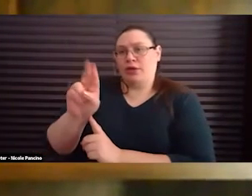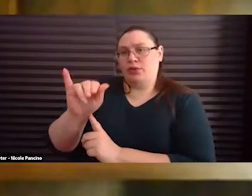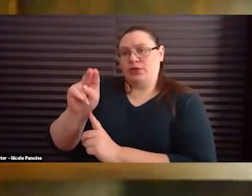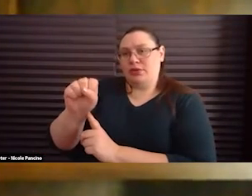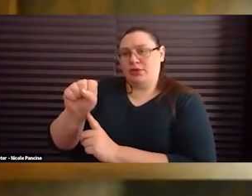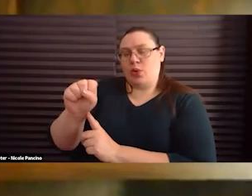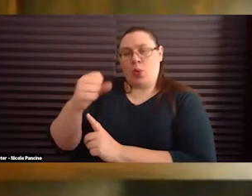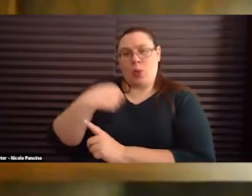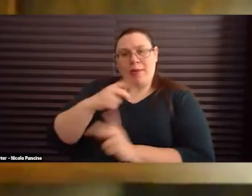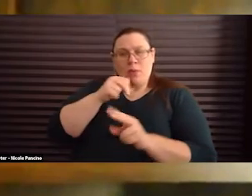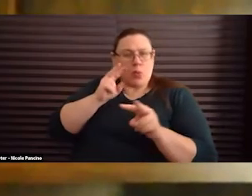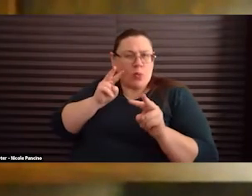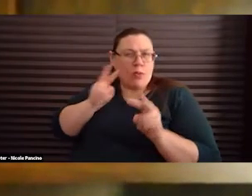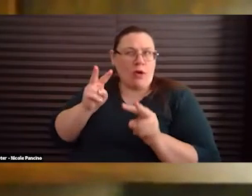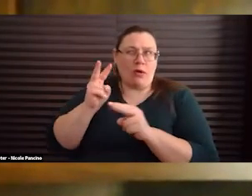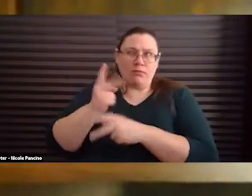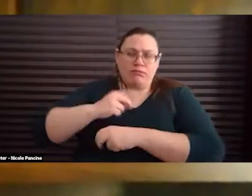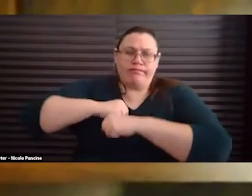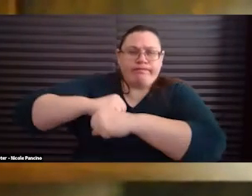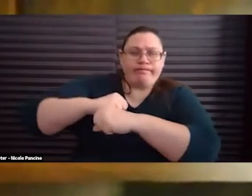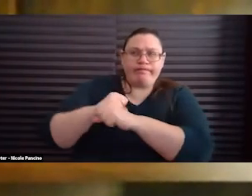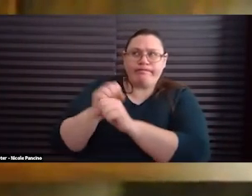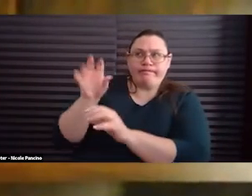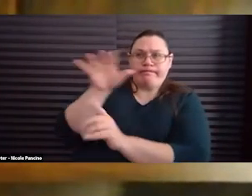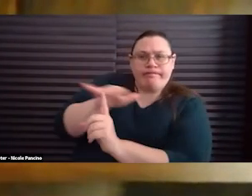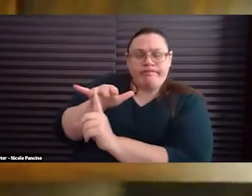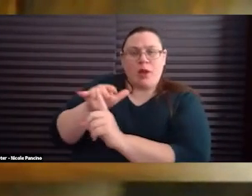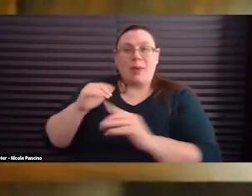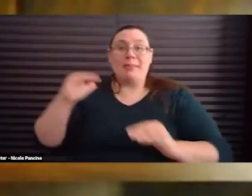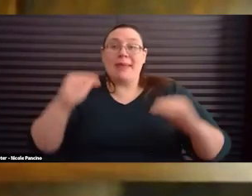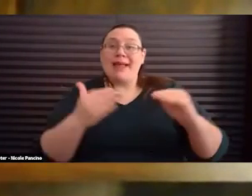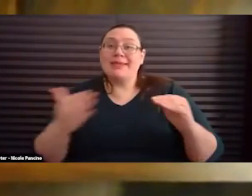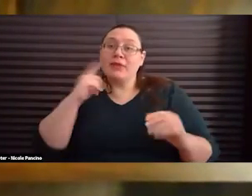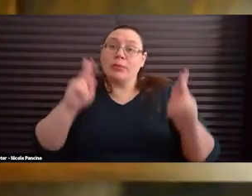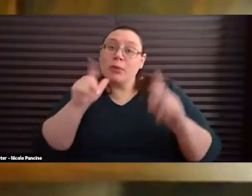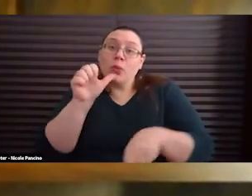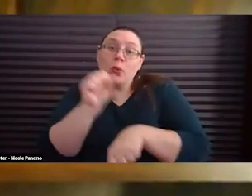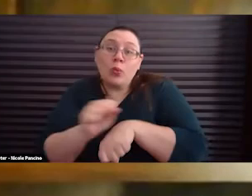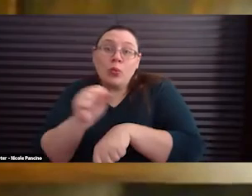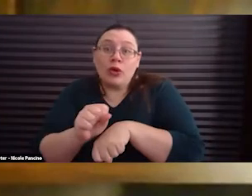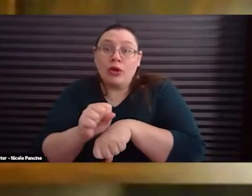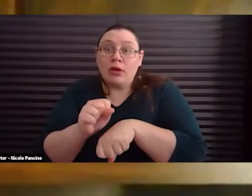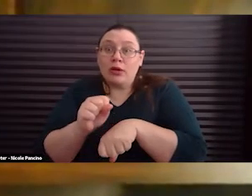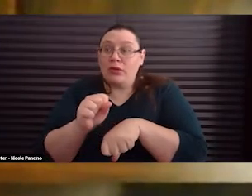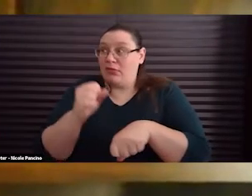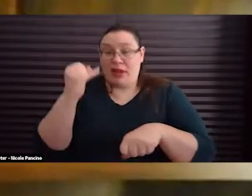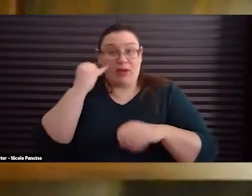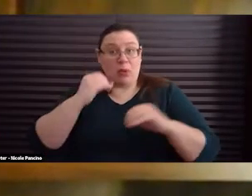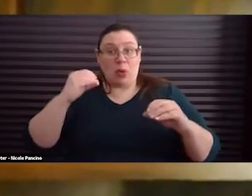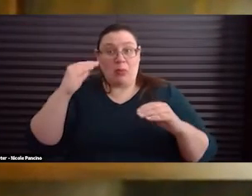and the protectors. We help to balance things out for working people who otherwise can be crushed by these